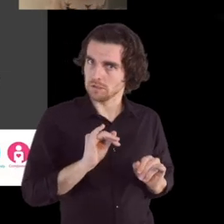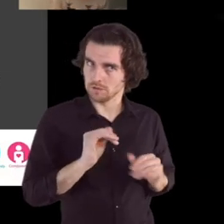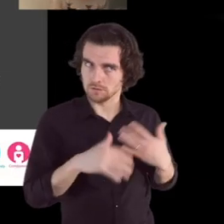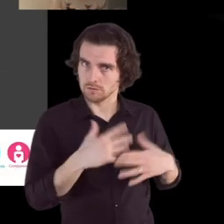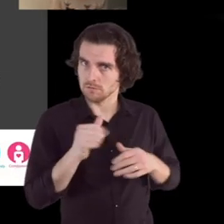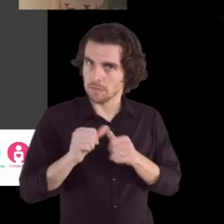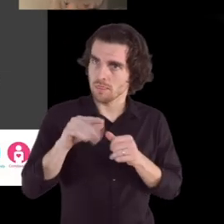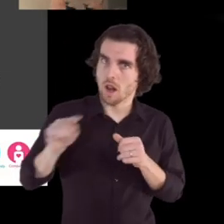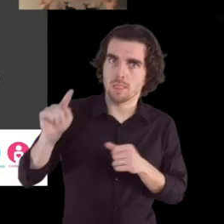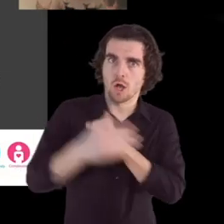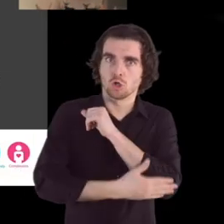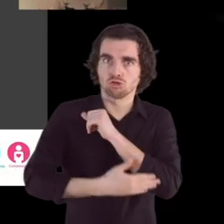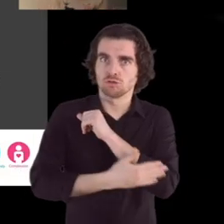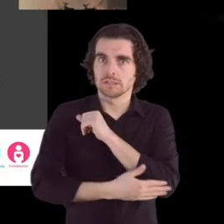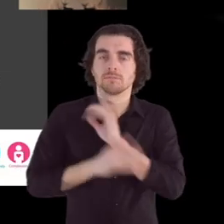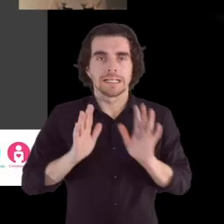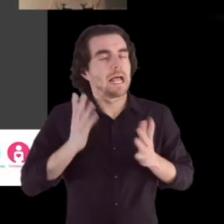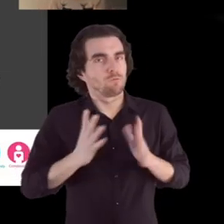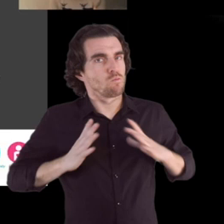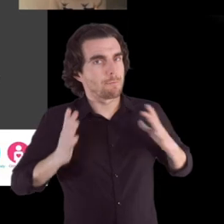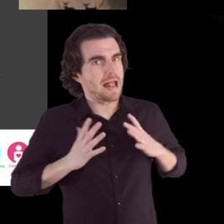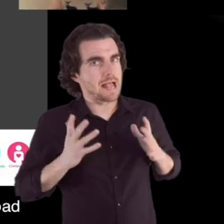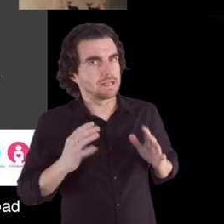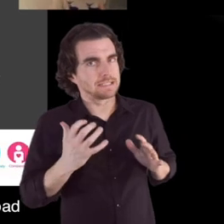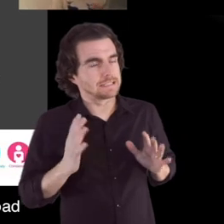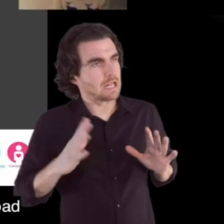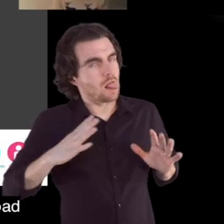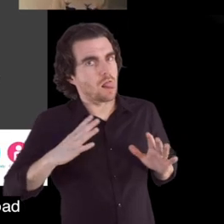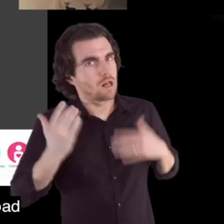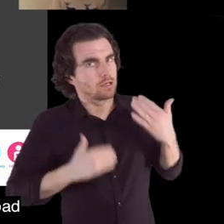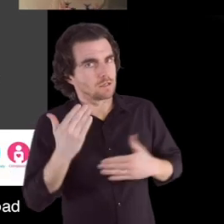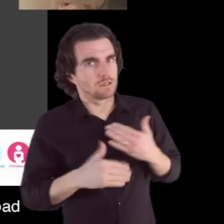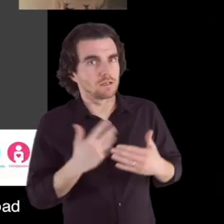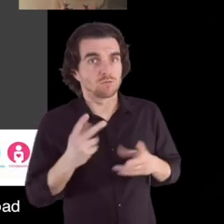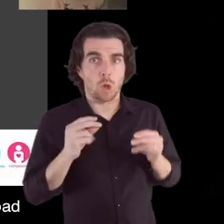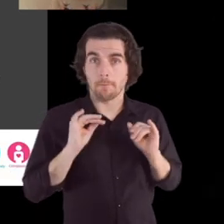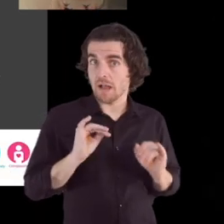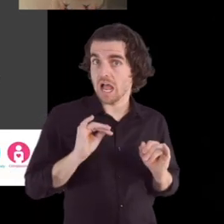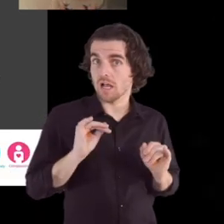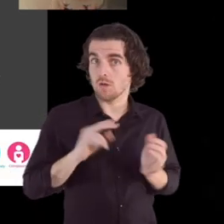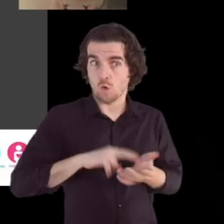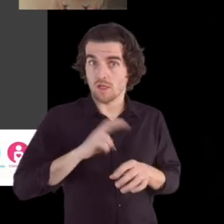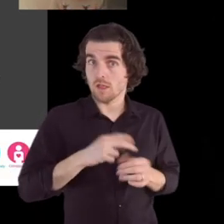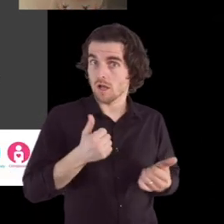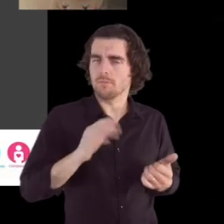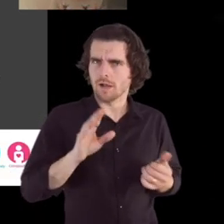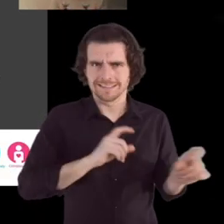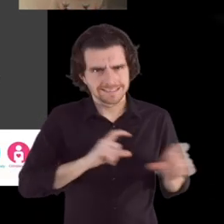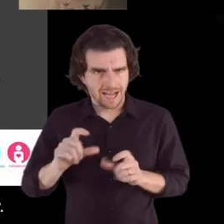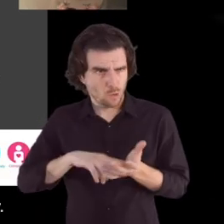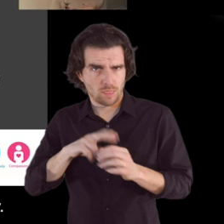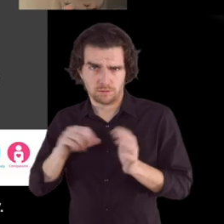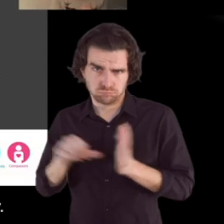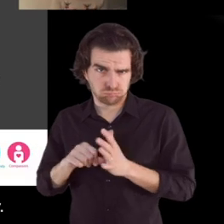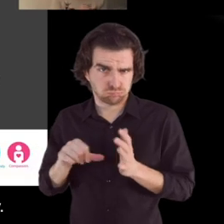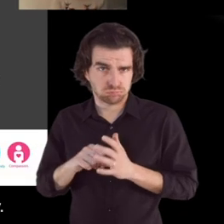other countries, and, you know, the preparing for the worst. You know, that perhaps it wasn't too bad in Northern Ireland. It's still obviously very difficult, but